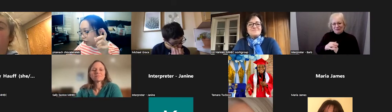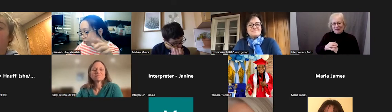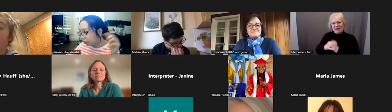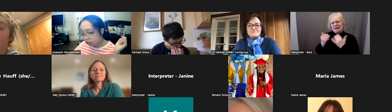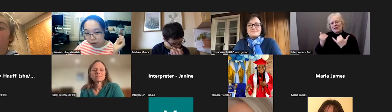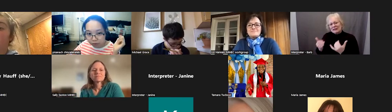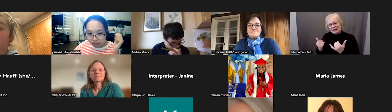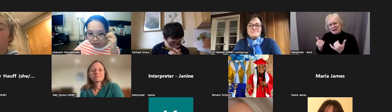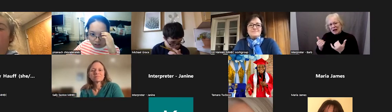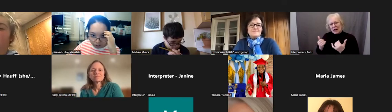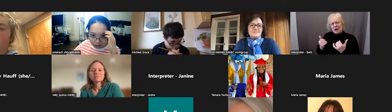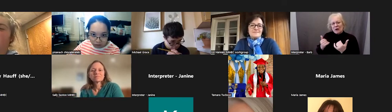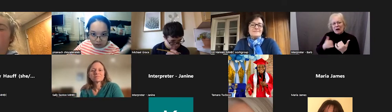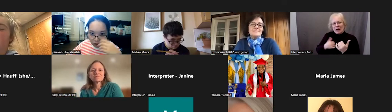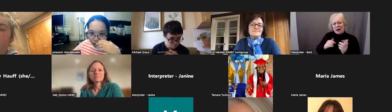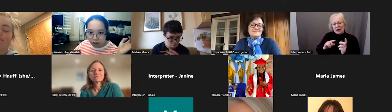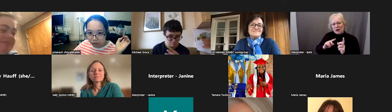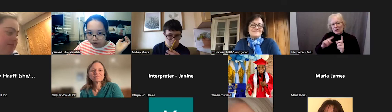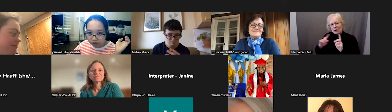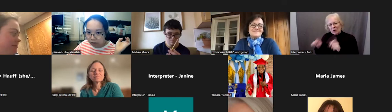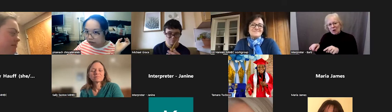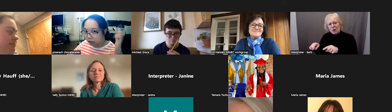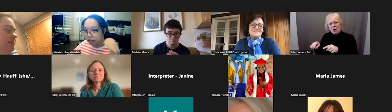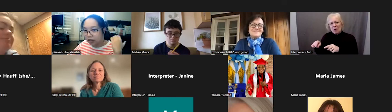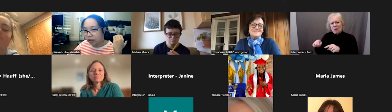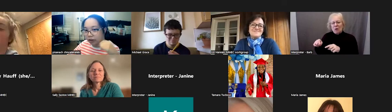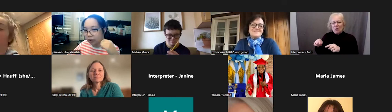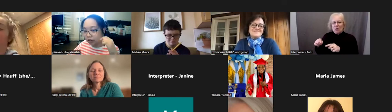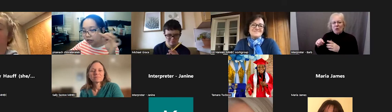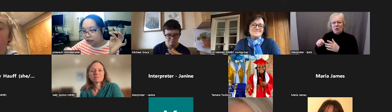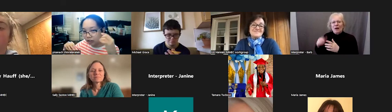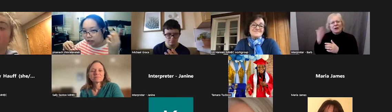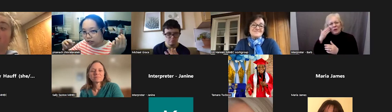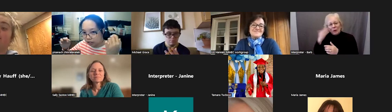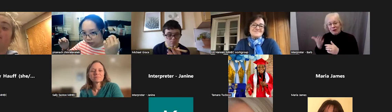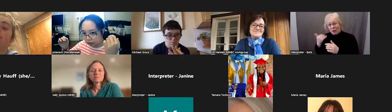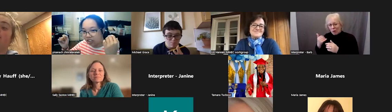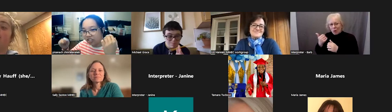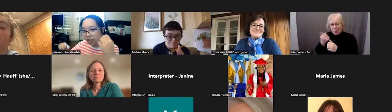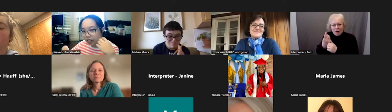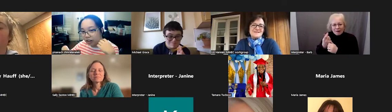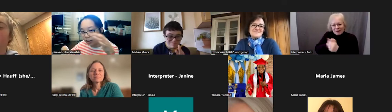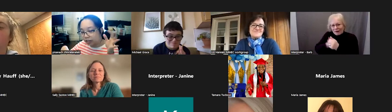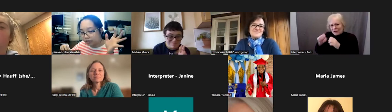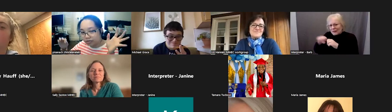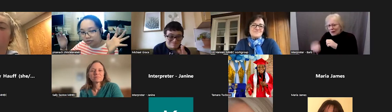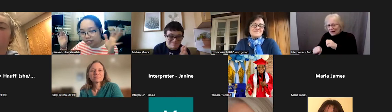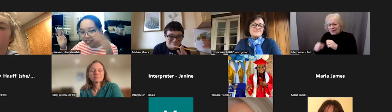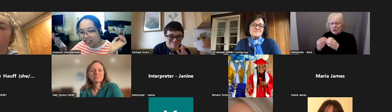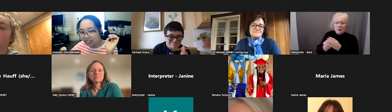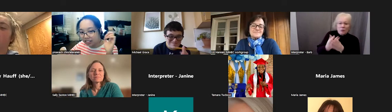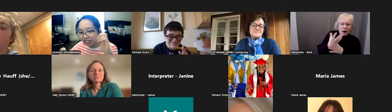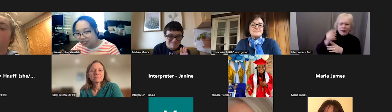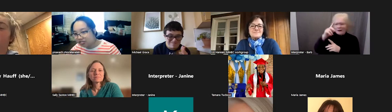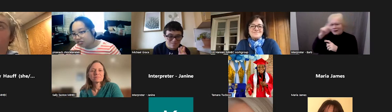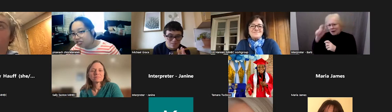the fall and one in the spring every semester that they invite me or every time they post, and I still have that connection with them